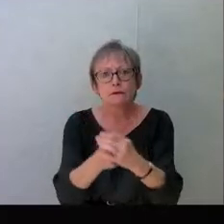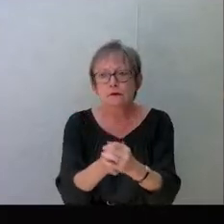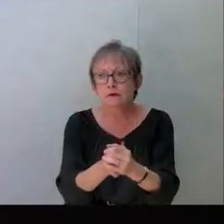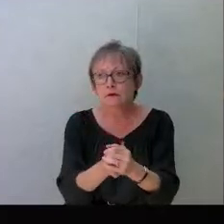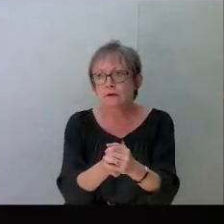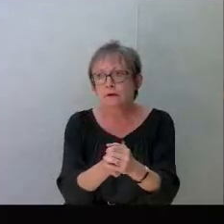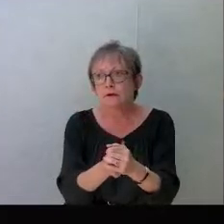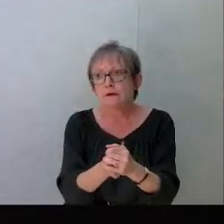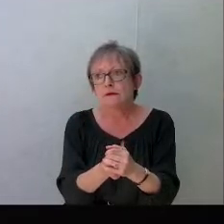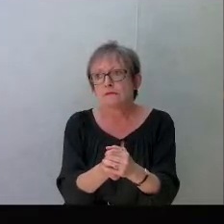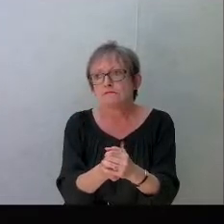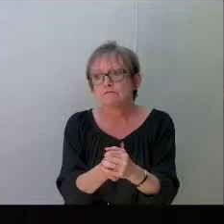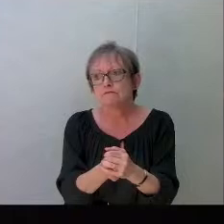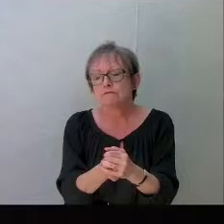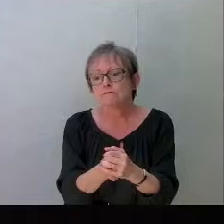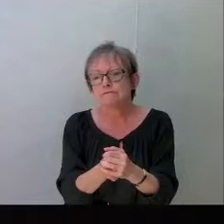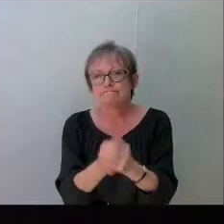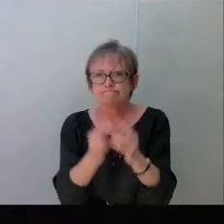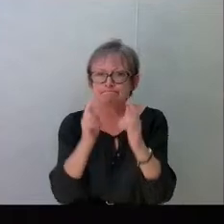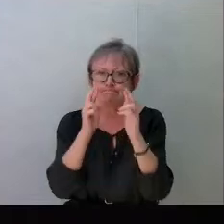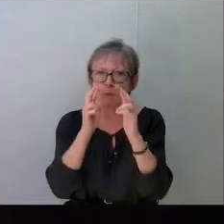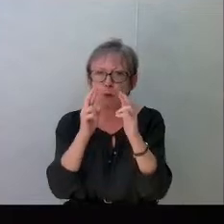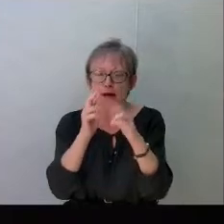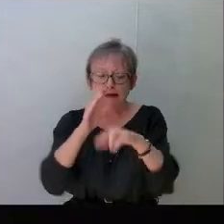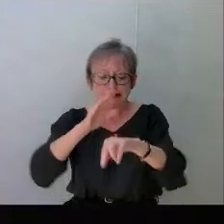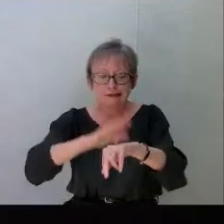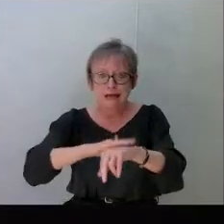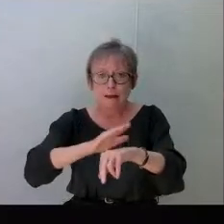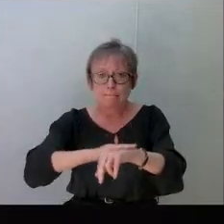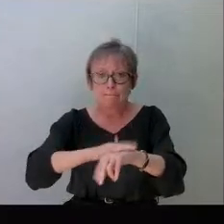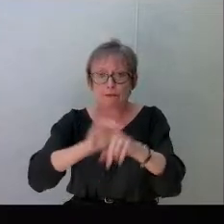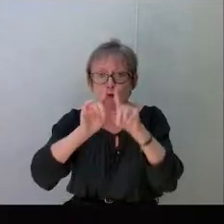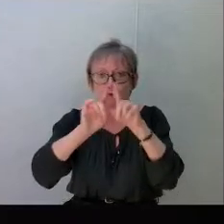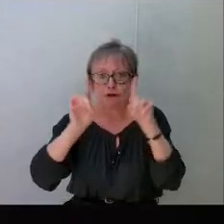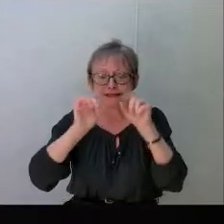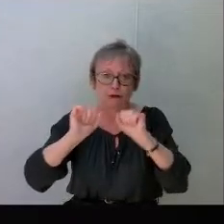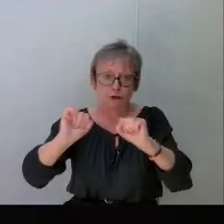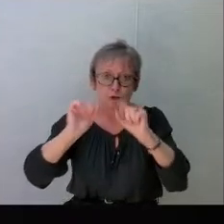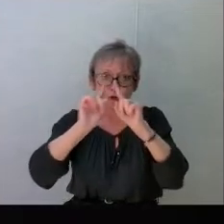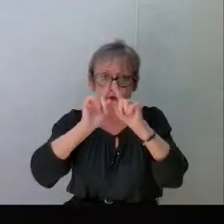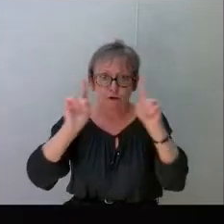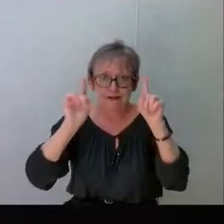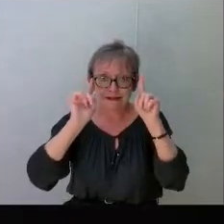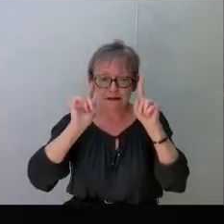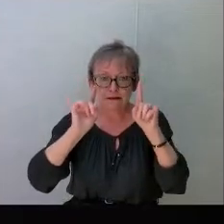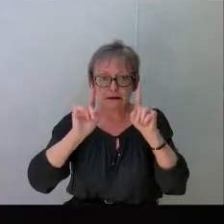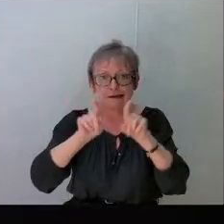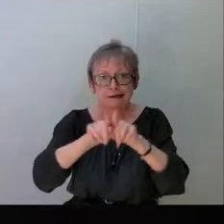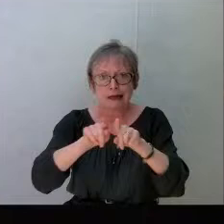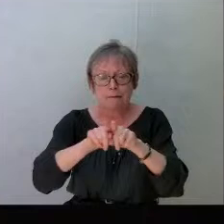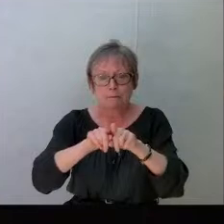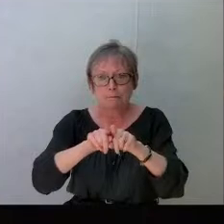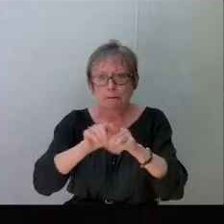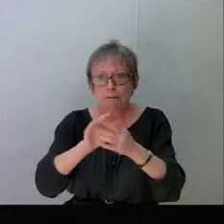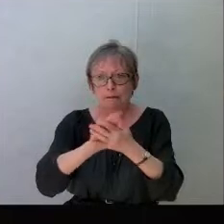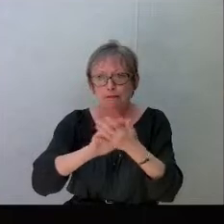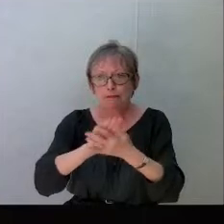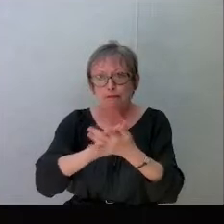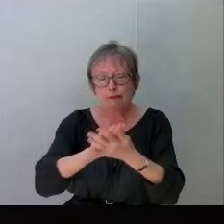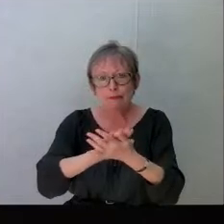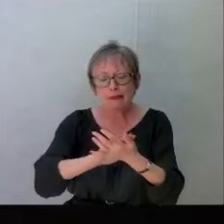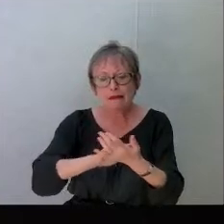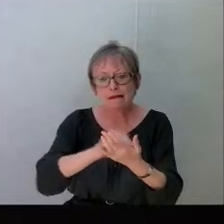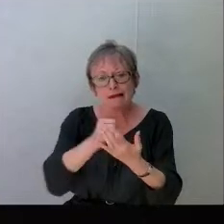It's my most sincere hope that your time at this university, your university, has equipped you to take the next